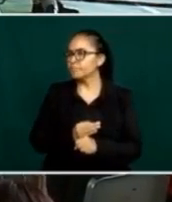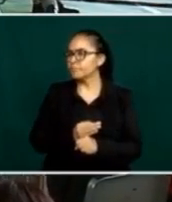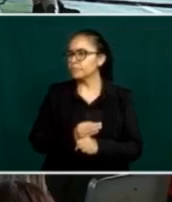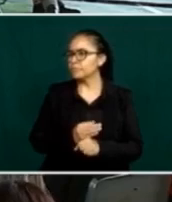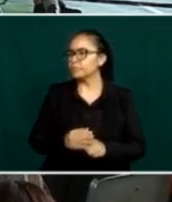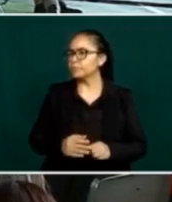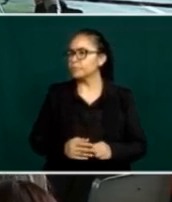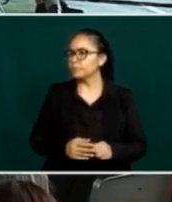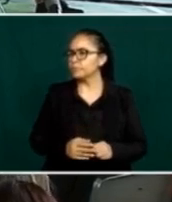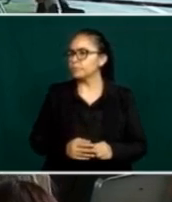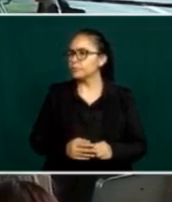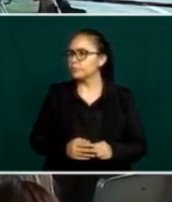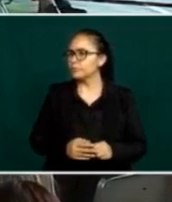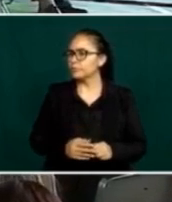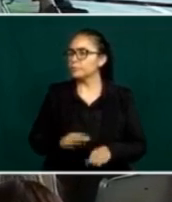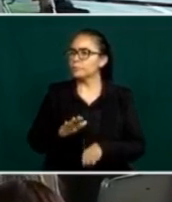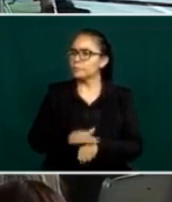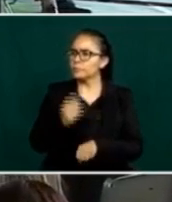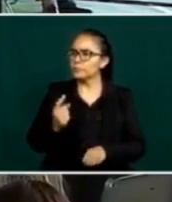Italy?